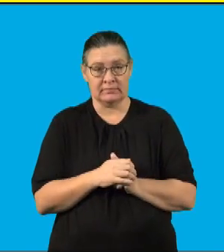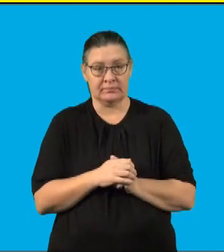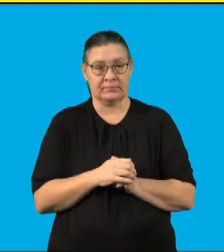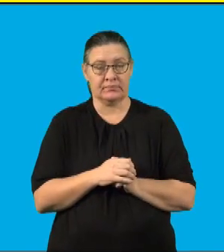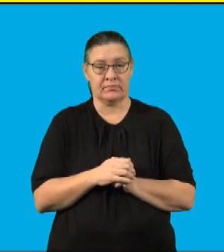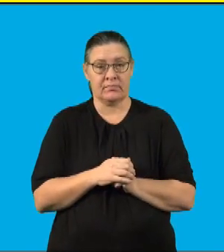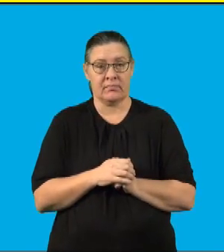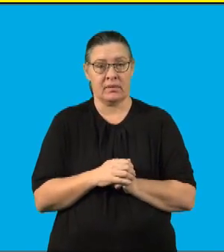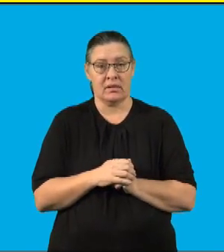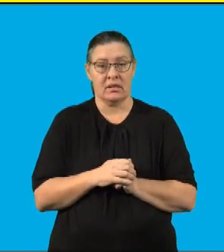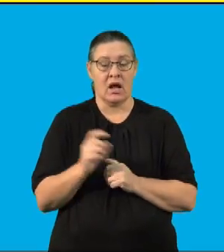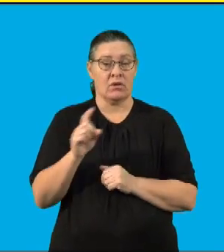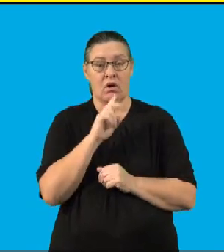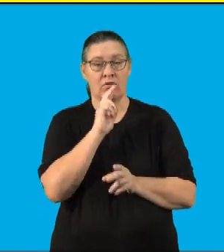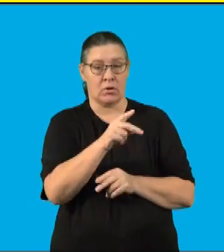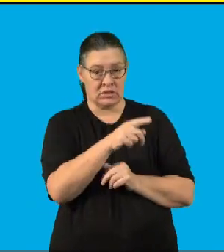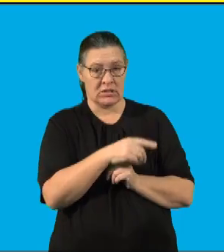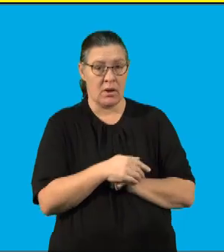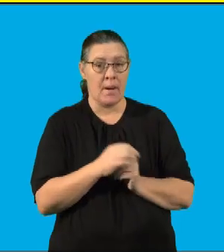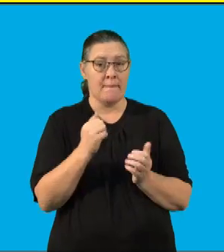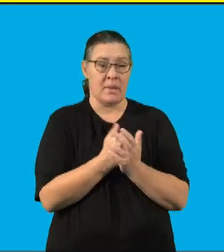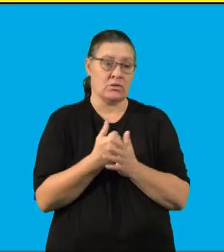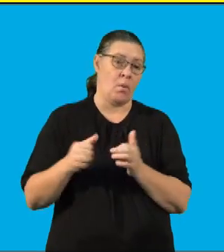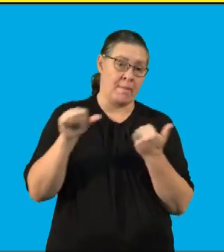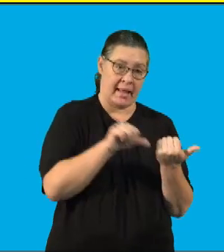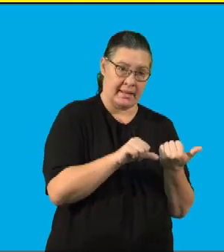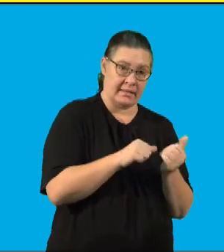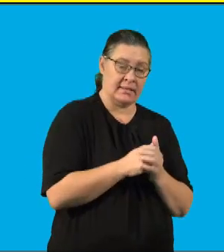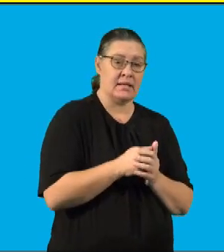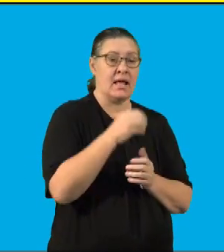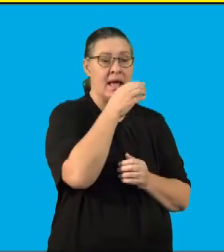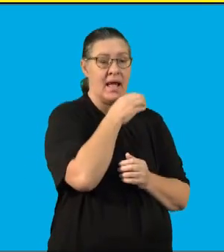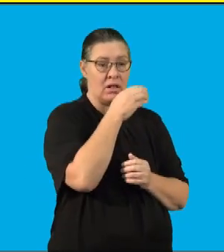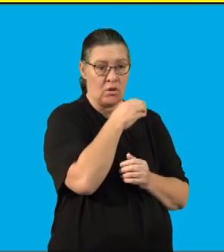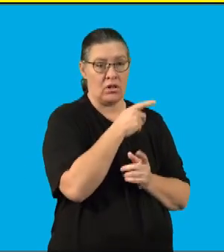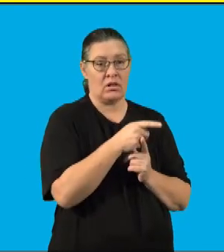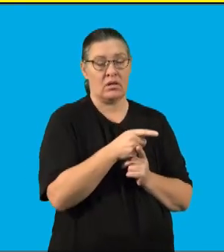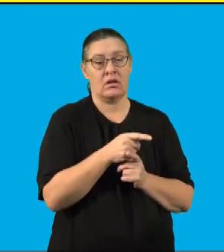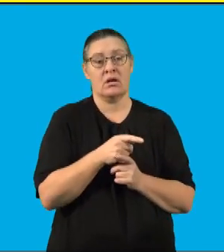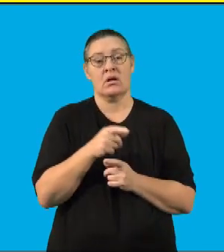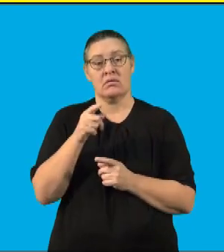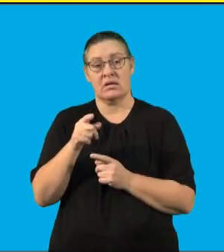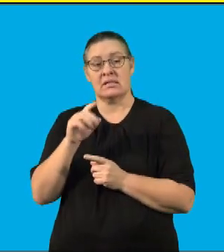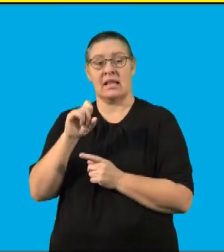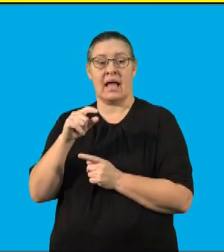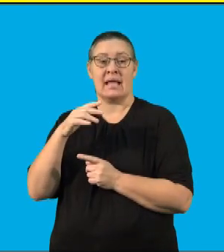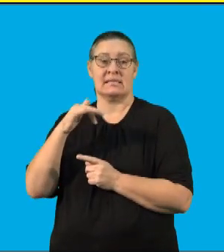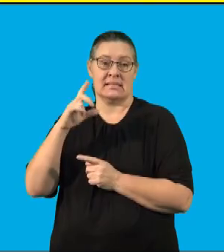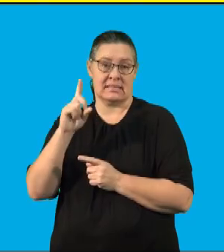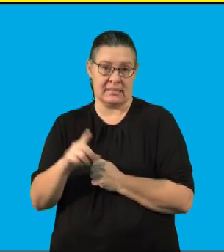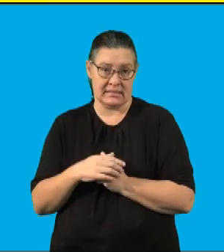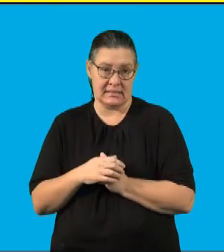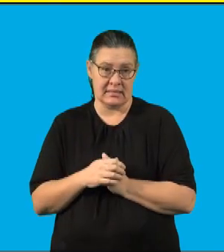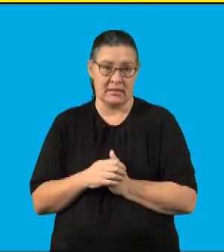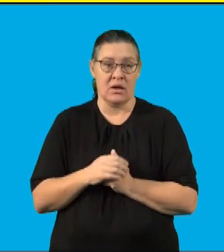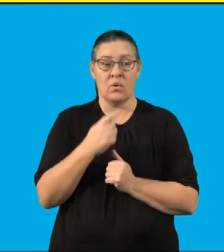question. So in response to the question again, we need to go back to it, alcohols versus the carboxylic acids. When